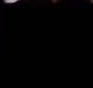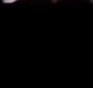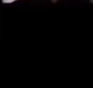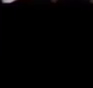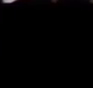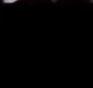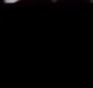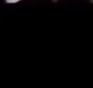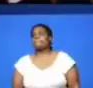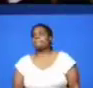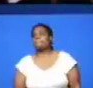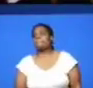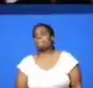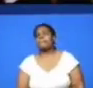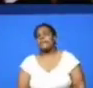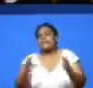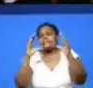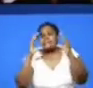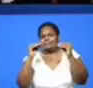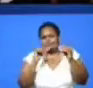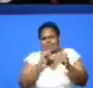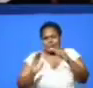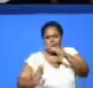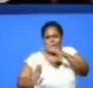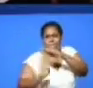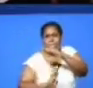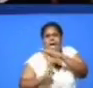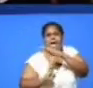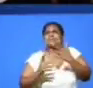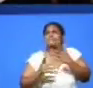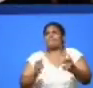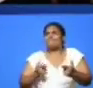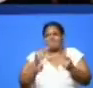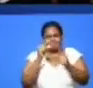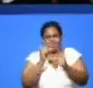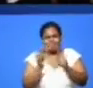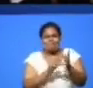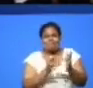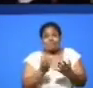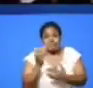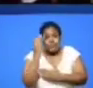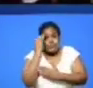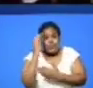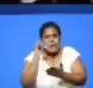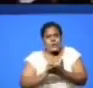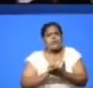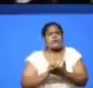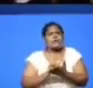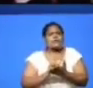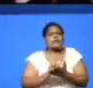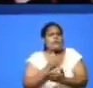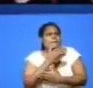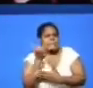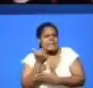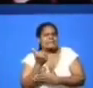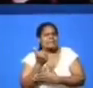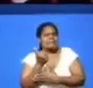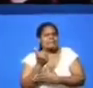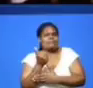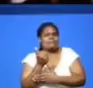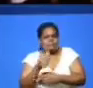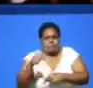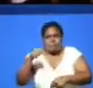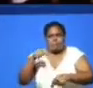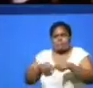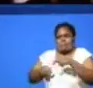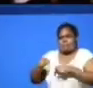some stuff that has no basis in the word of the living God. You know better. You've backslidden from what you know